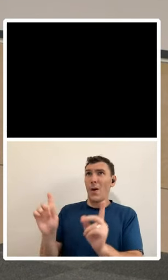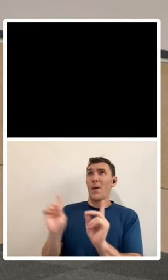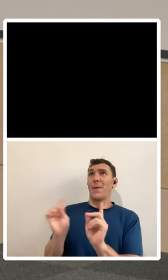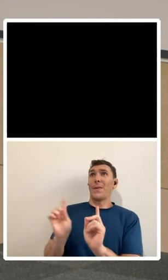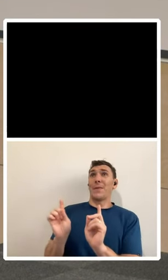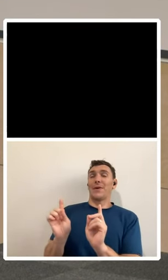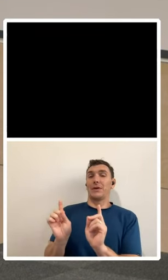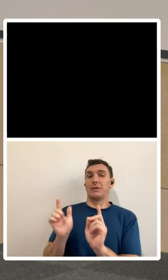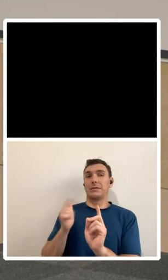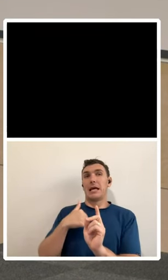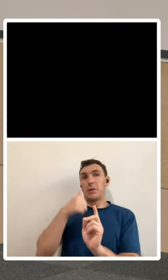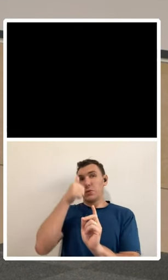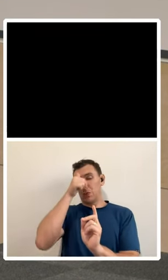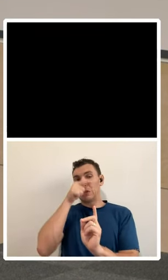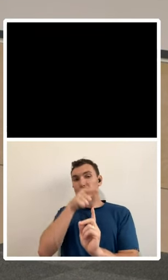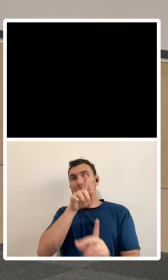compelling.